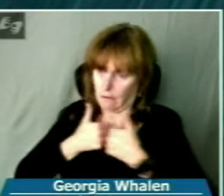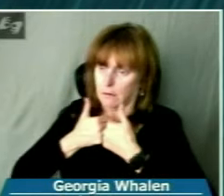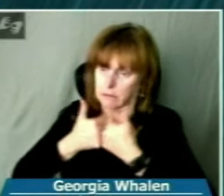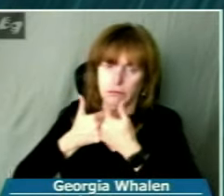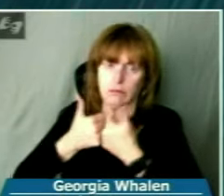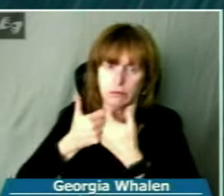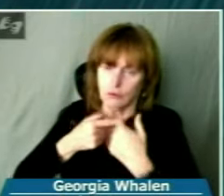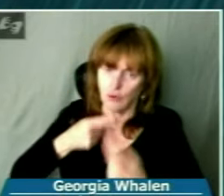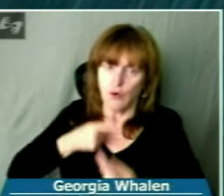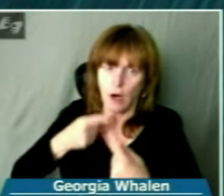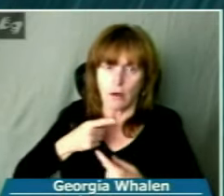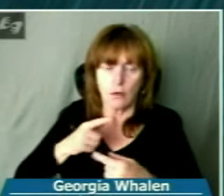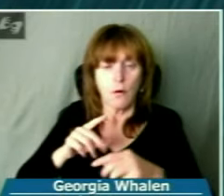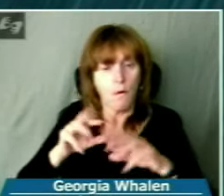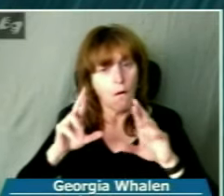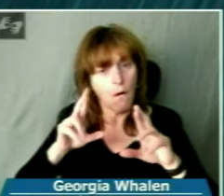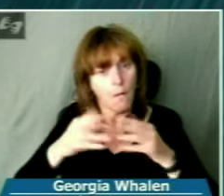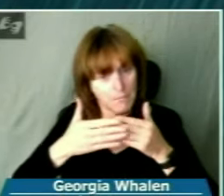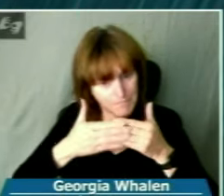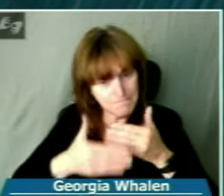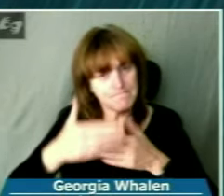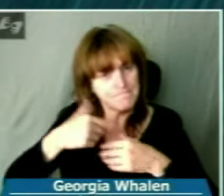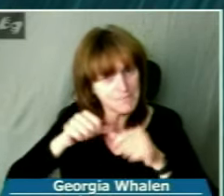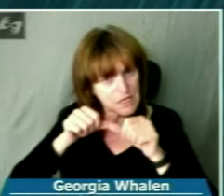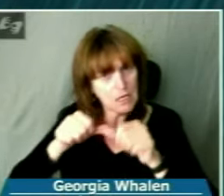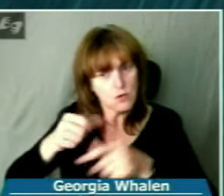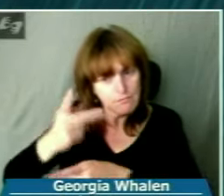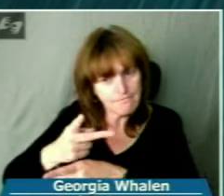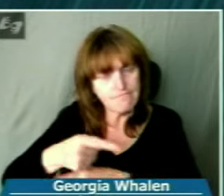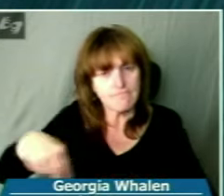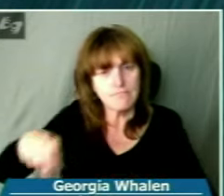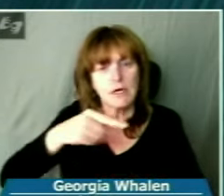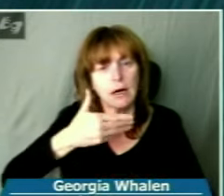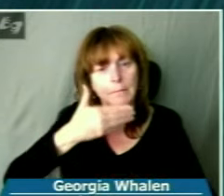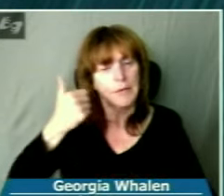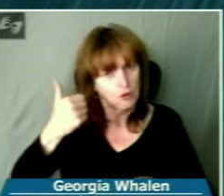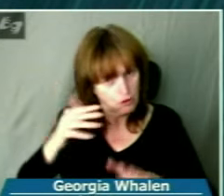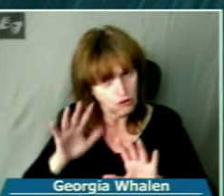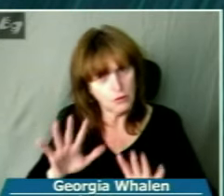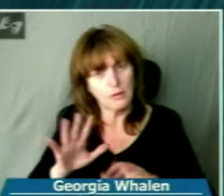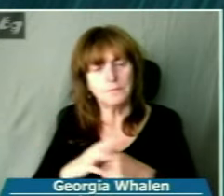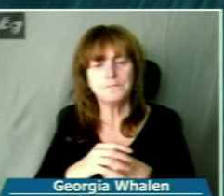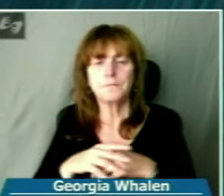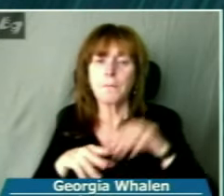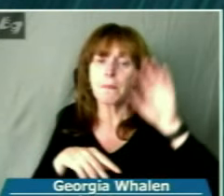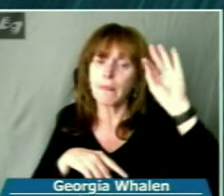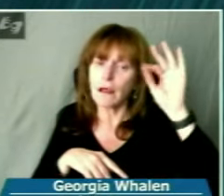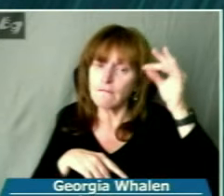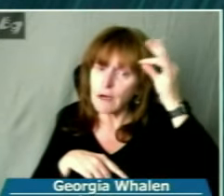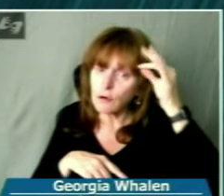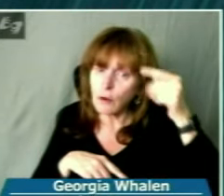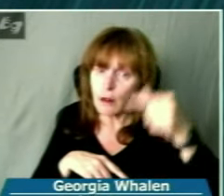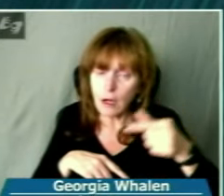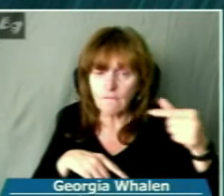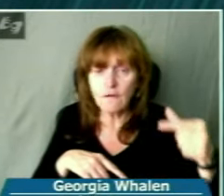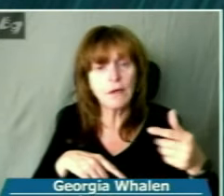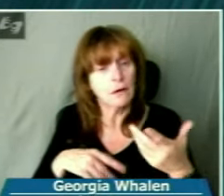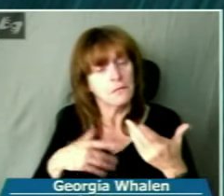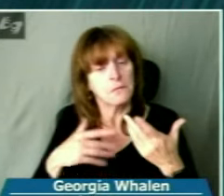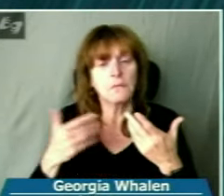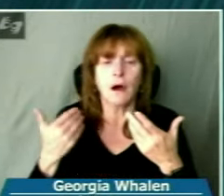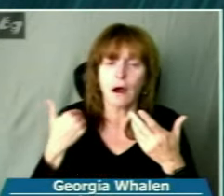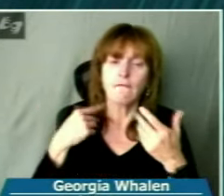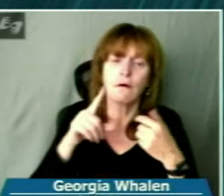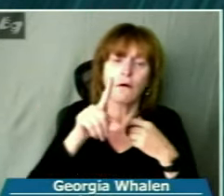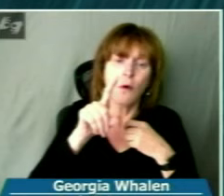looking after these folks going forward. And to that end, the federal government announced $157 million funding envelope